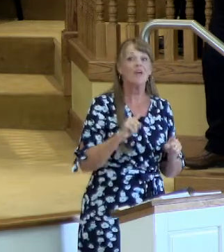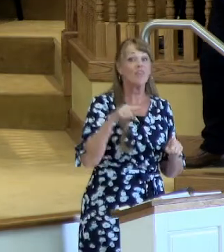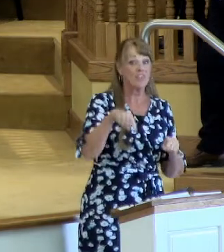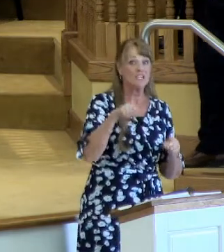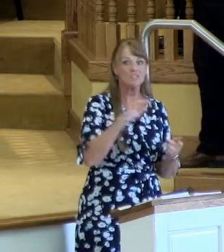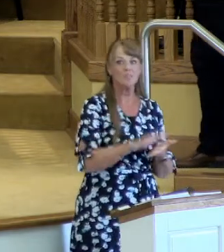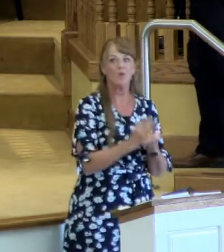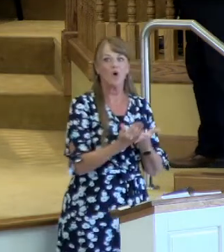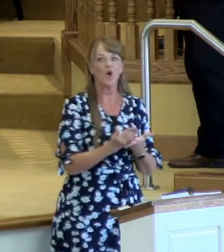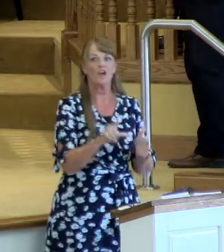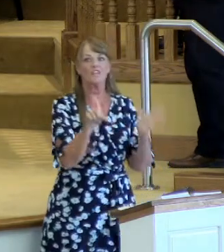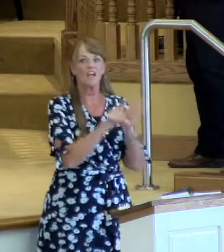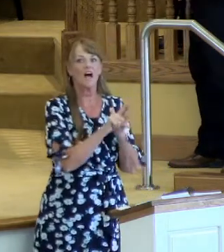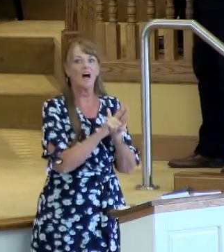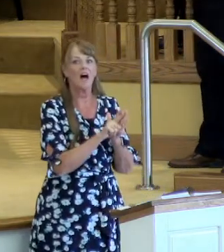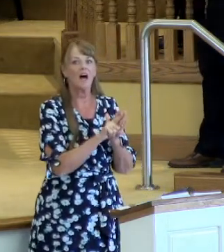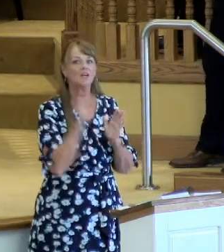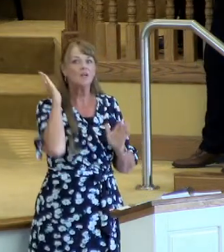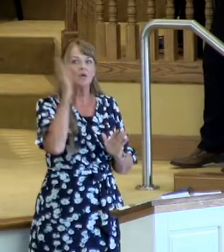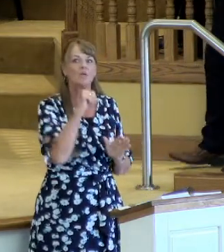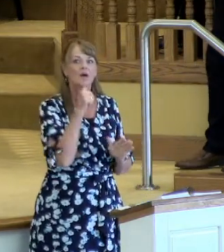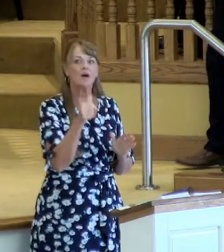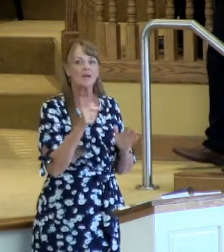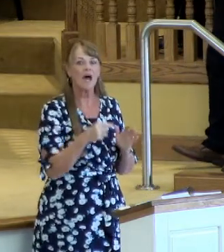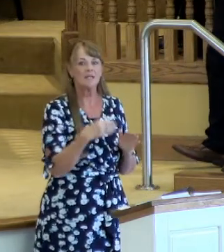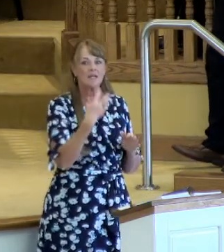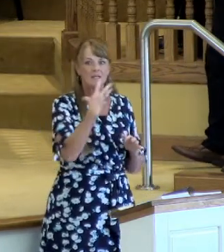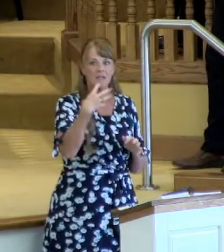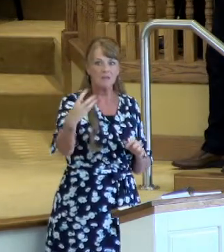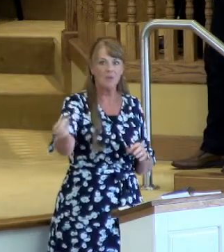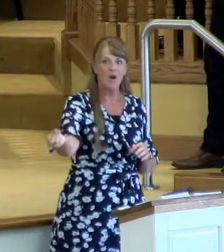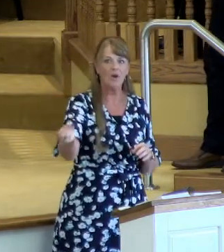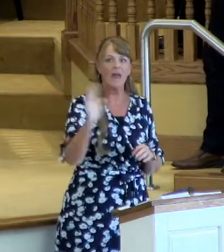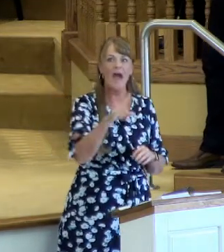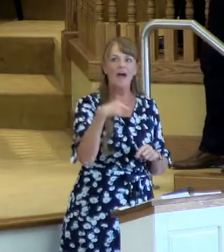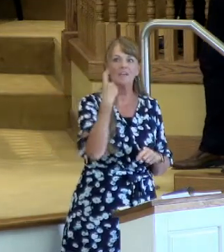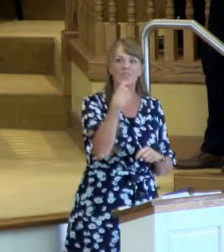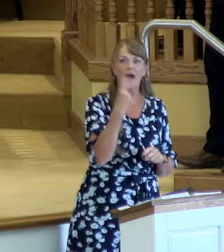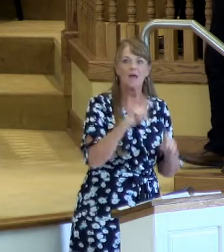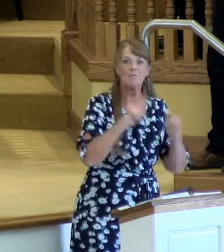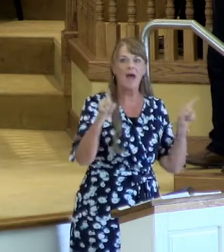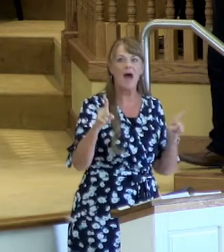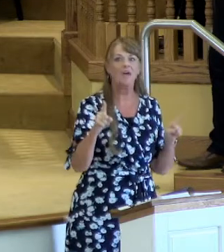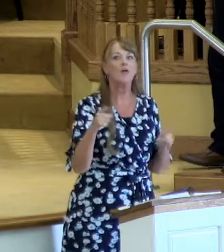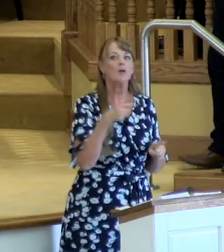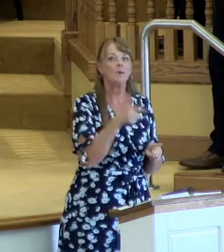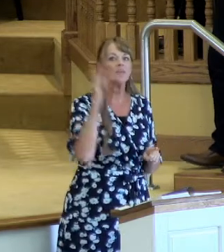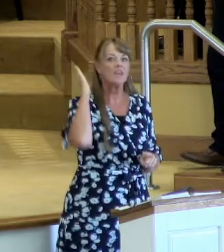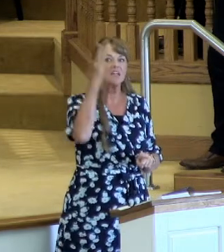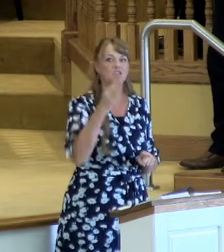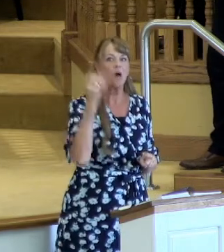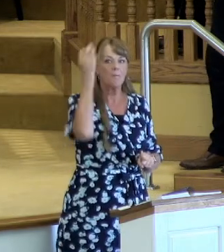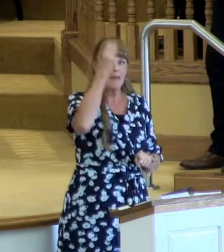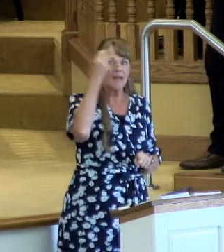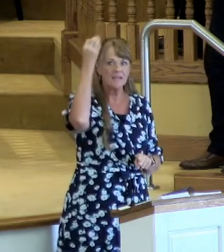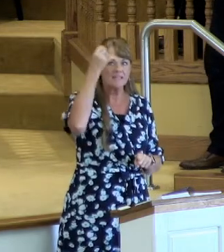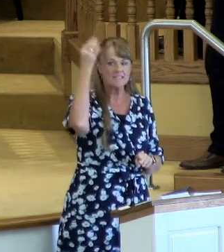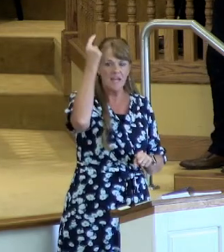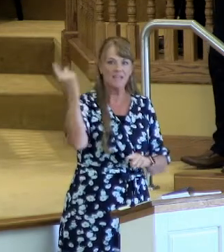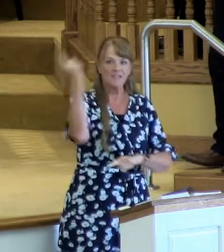This book of the law shall not depart out of thy mouth, but thou